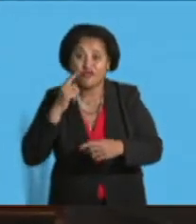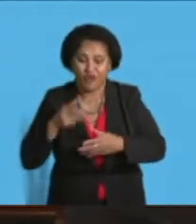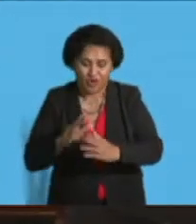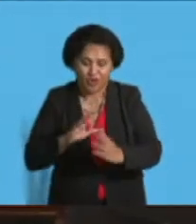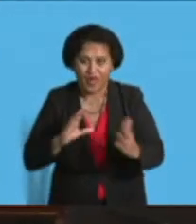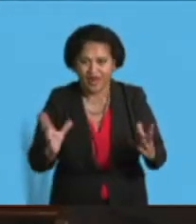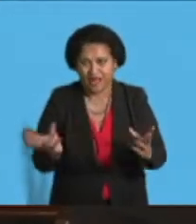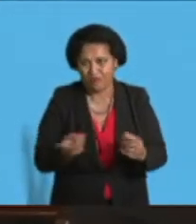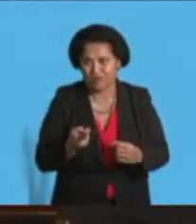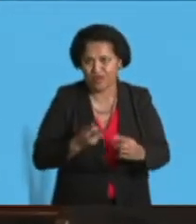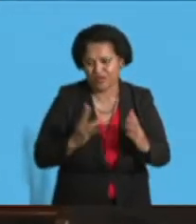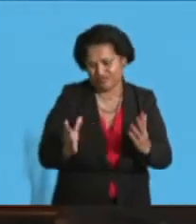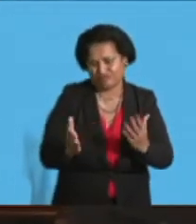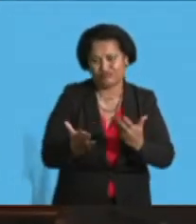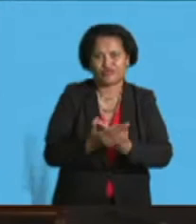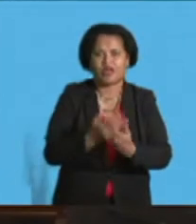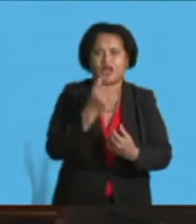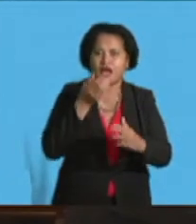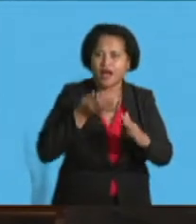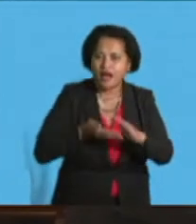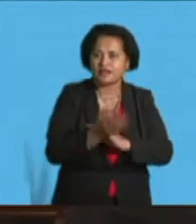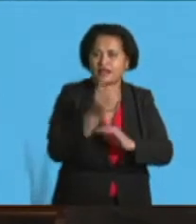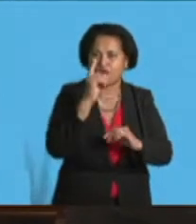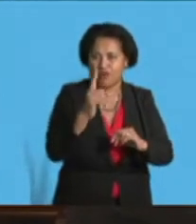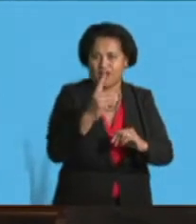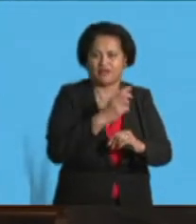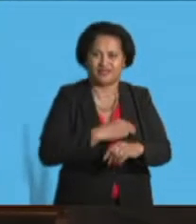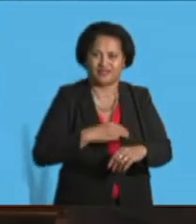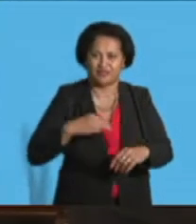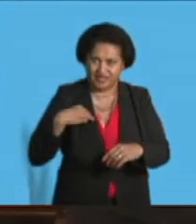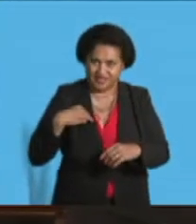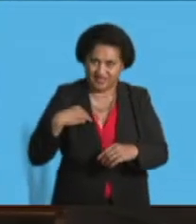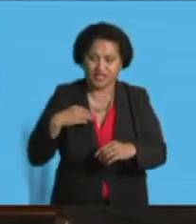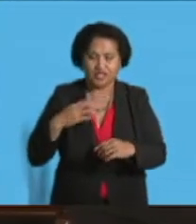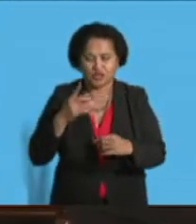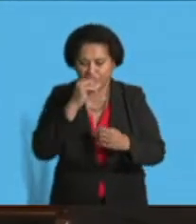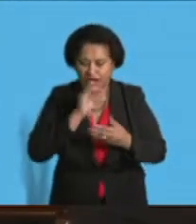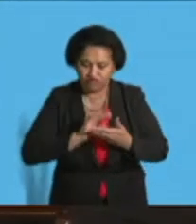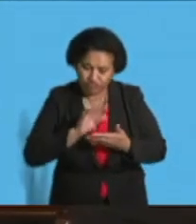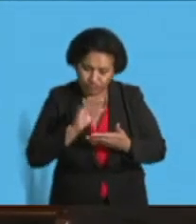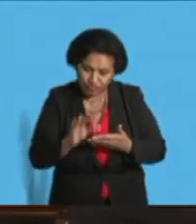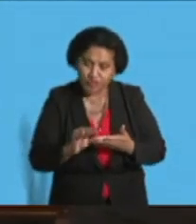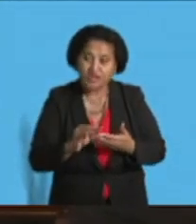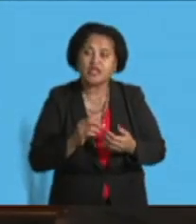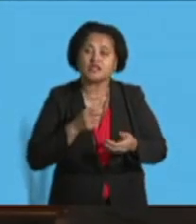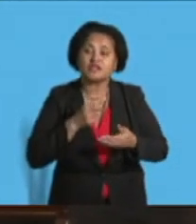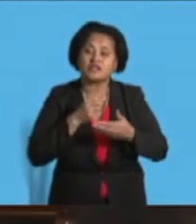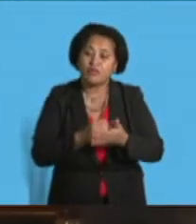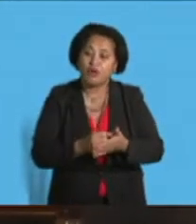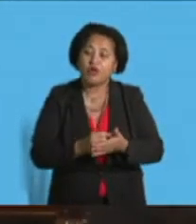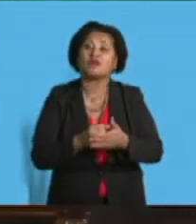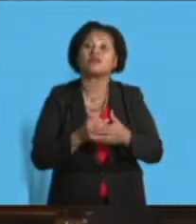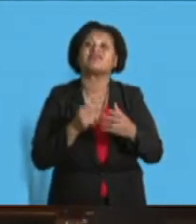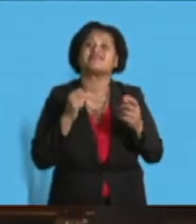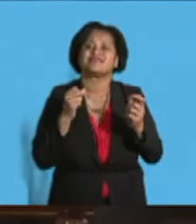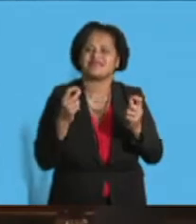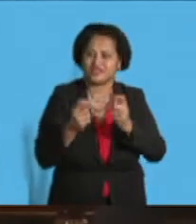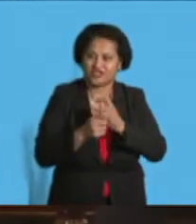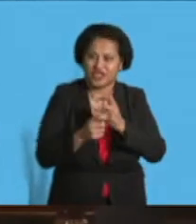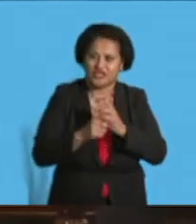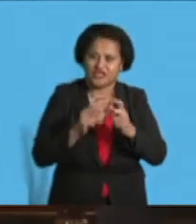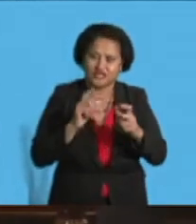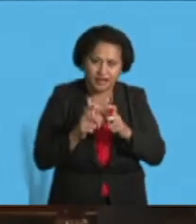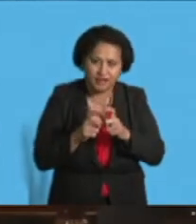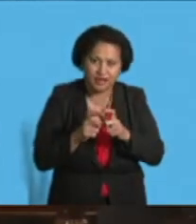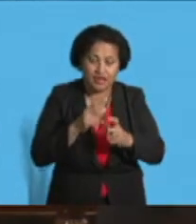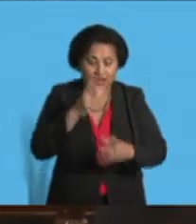services and streamlines government's ability to direct environmental funding and support the nation's flood adaptation and resilience efforts. Madam Speaker,